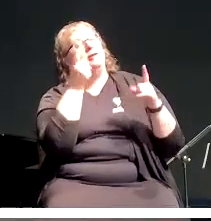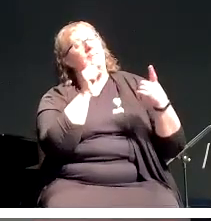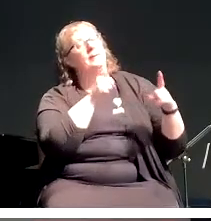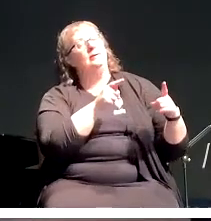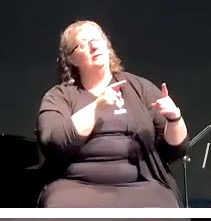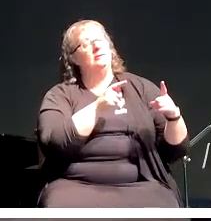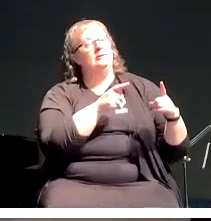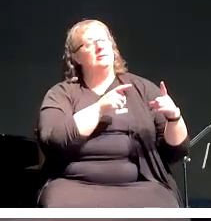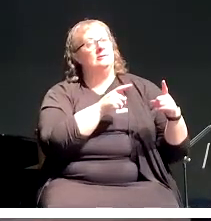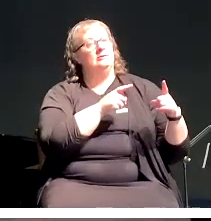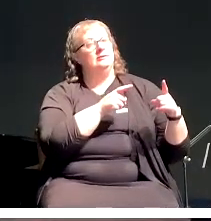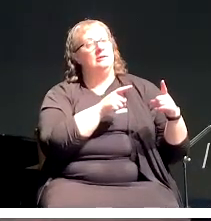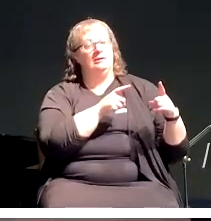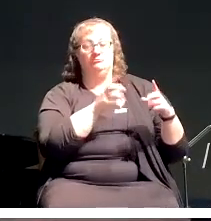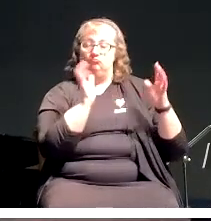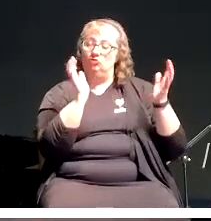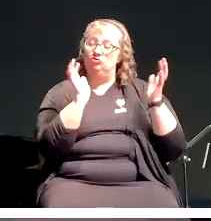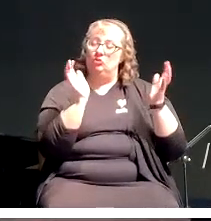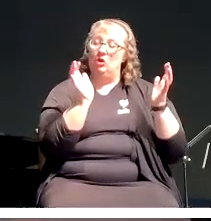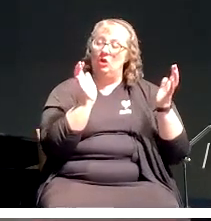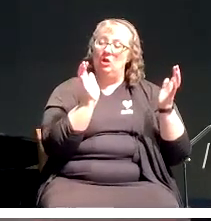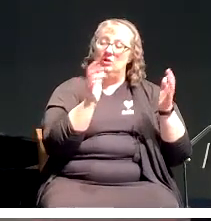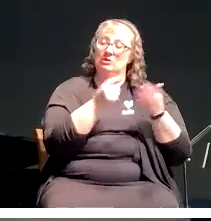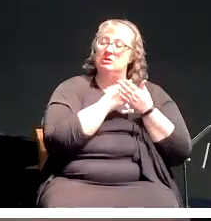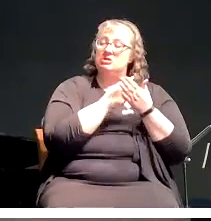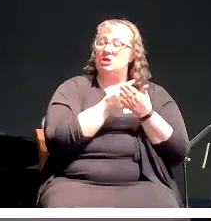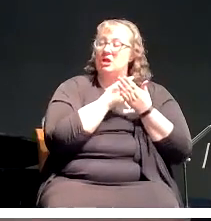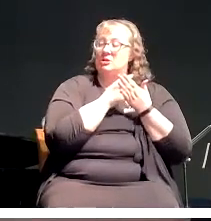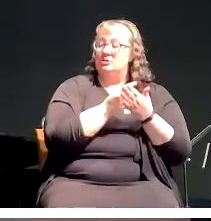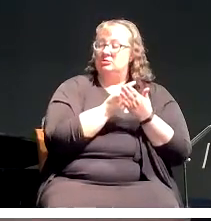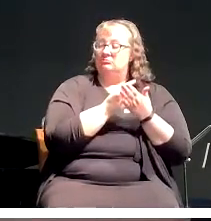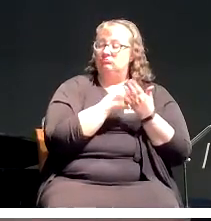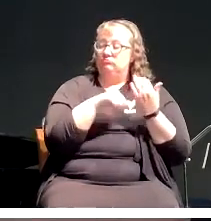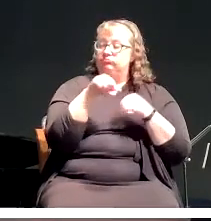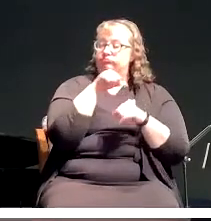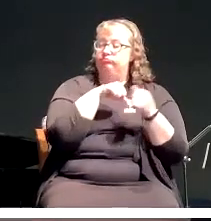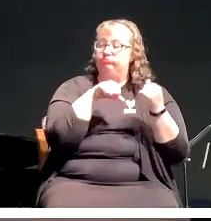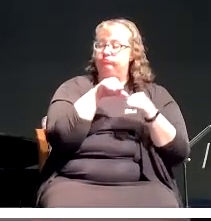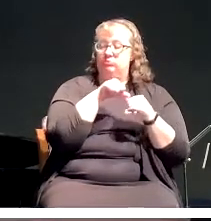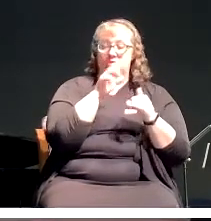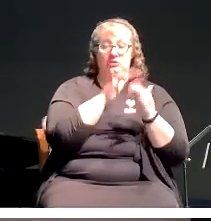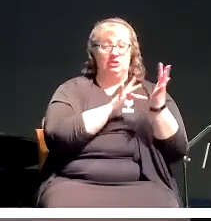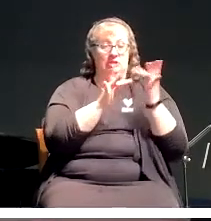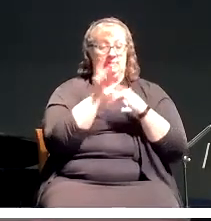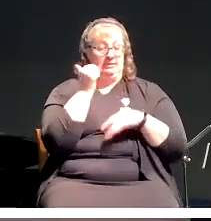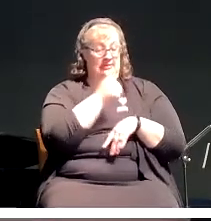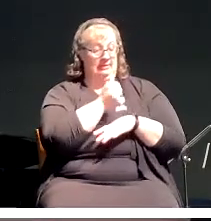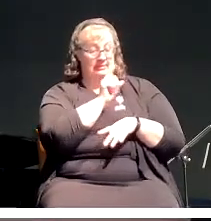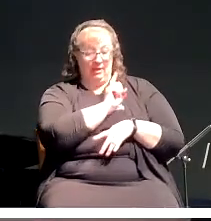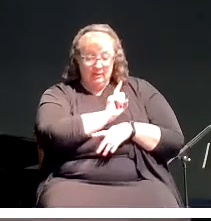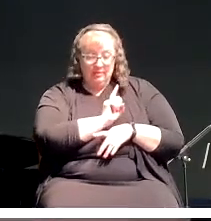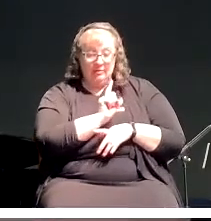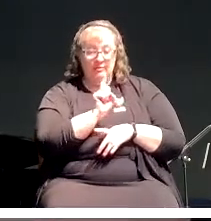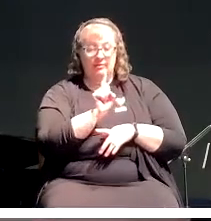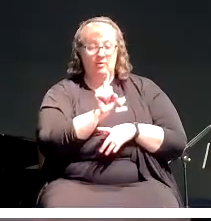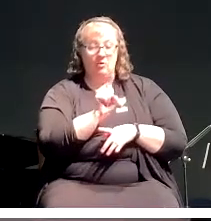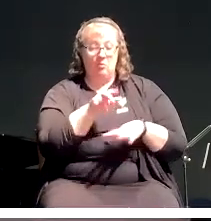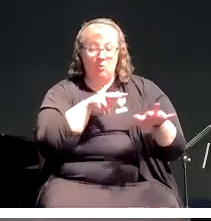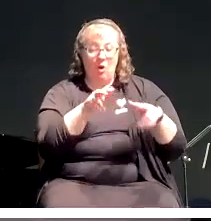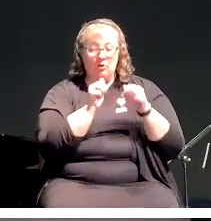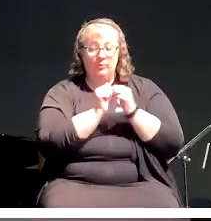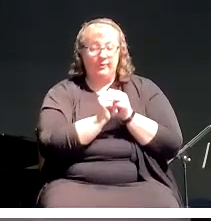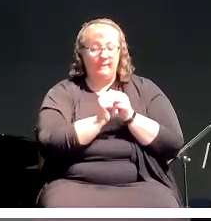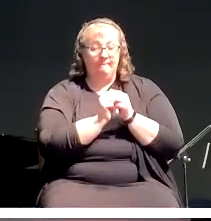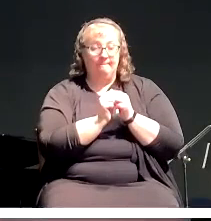happened. As they talked and discussed these things with each other, Jesus himself came up and walked along with